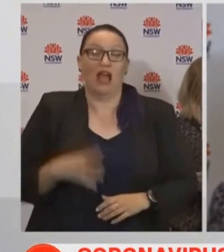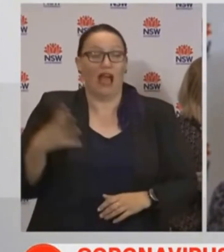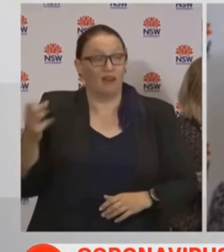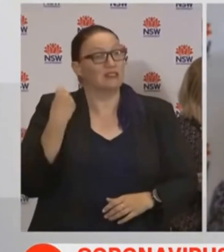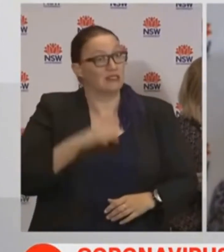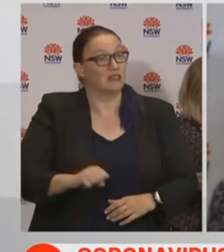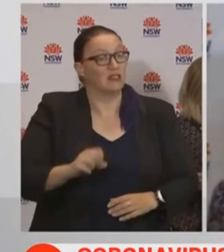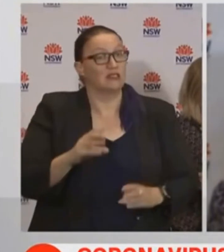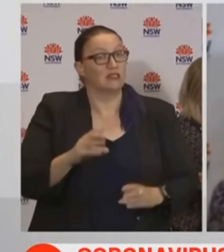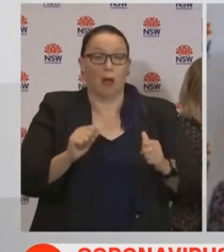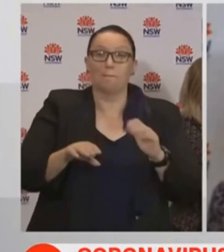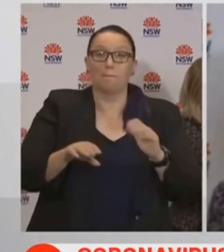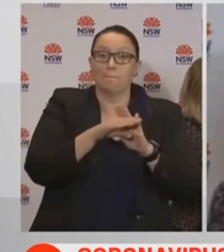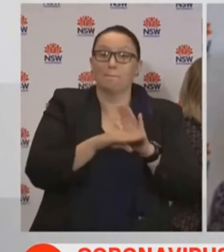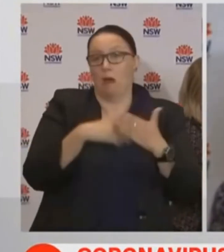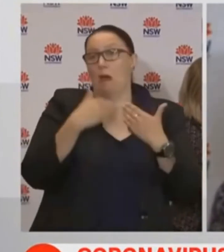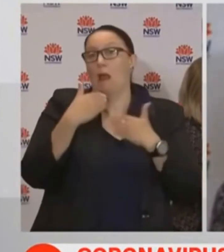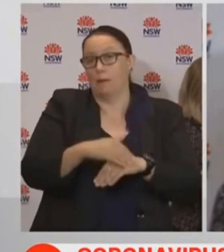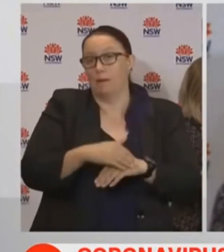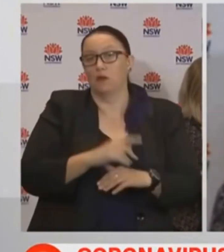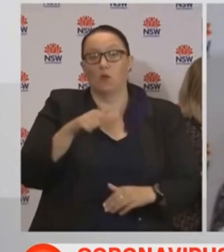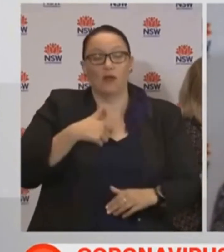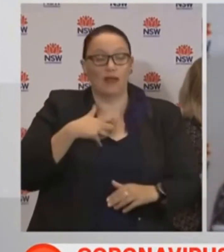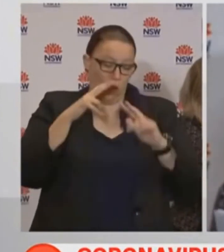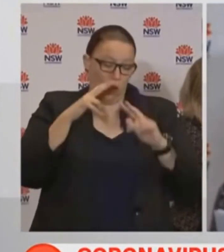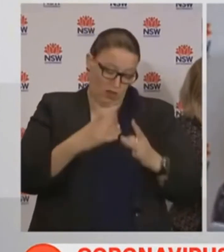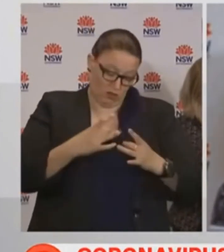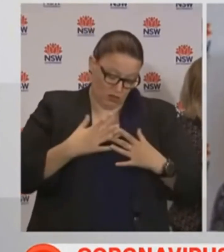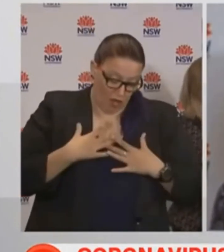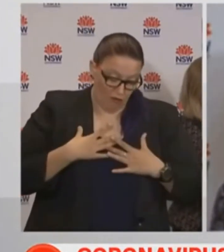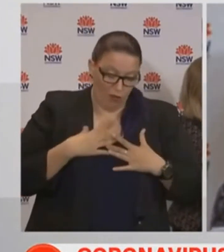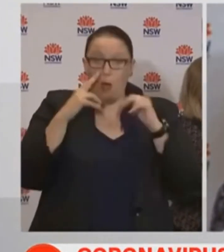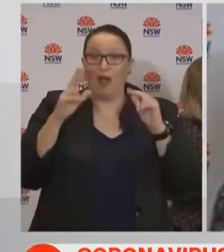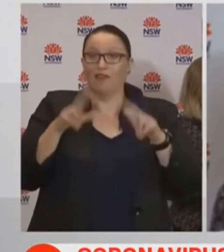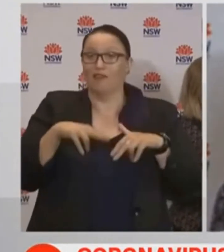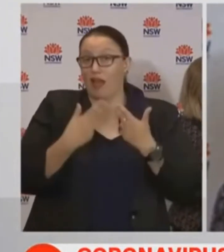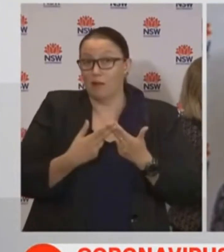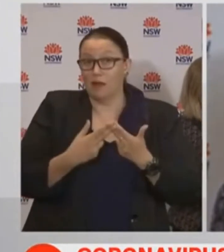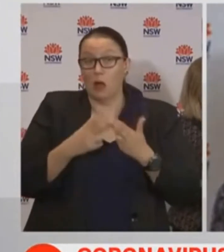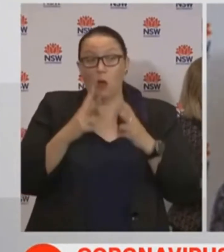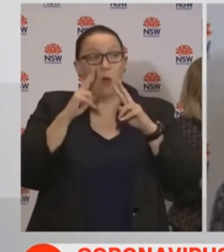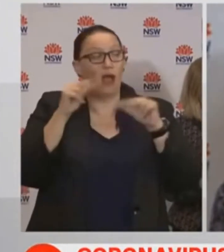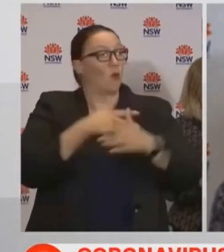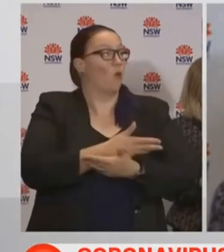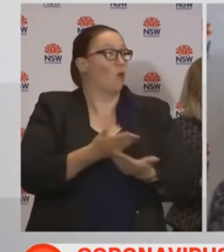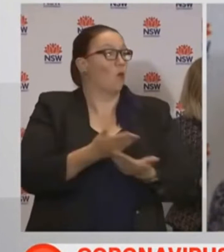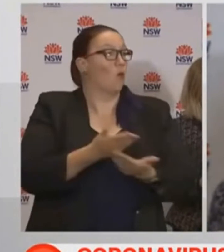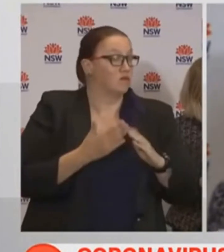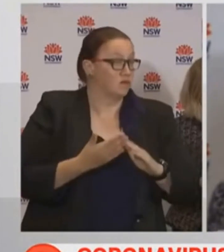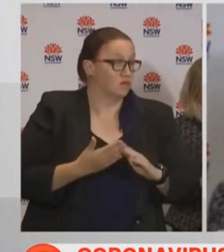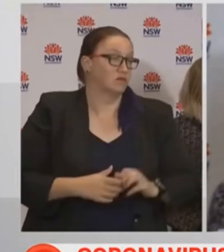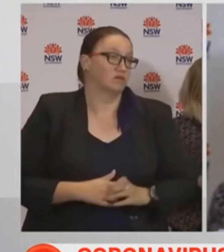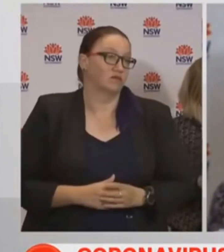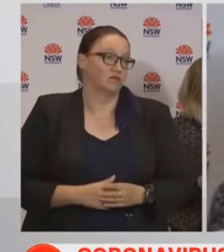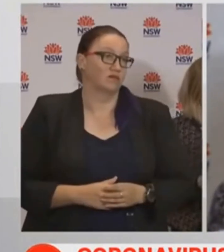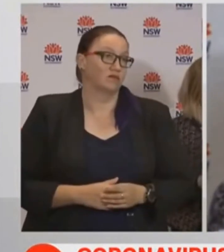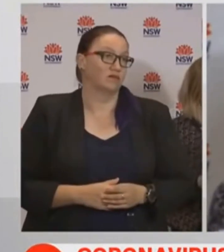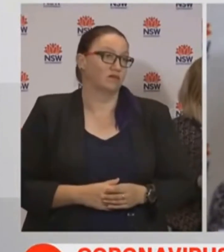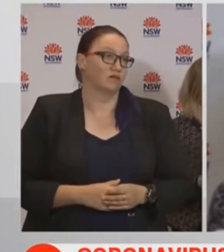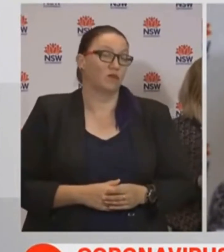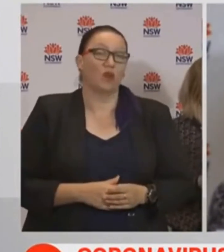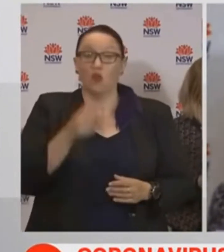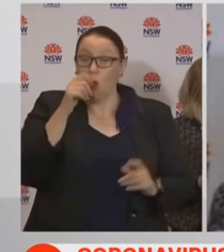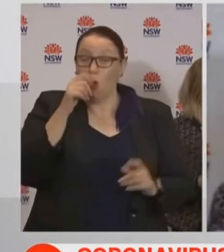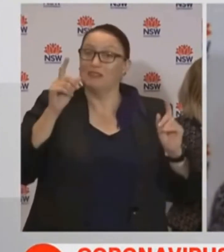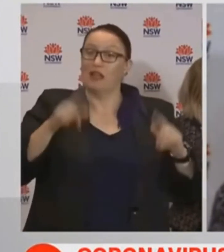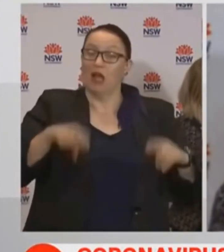decisions about what's best for ourselves, our family and our loved ones. So I just urge everybody to be really cautious moving forward, even though we're easing